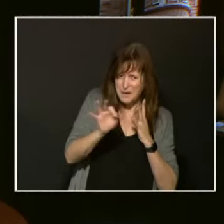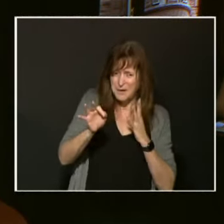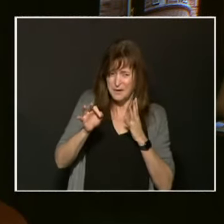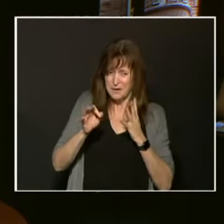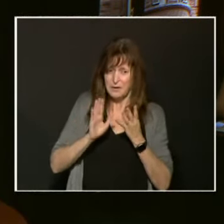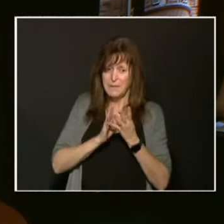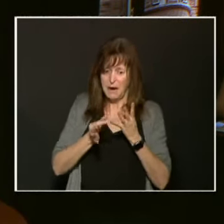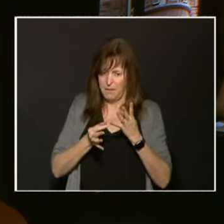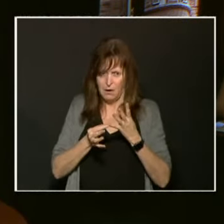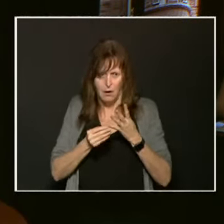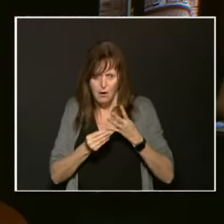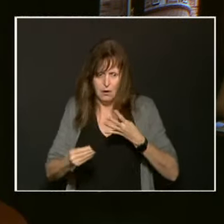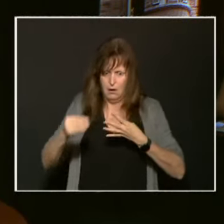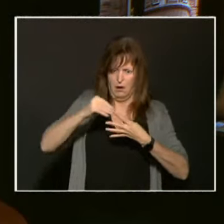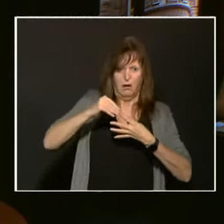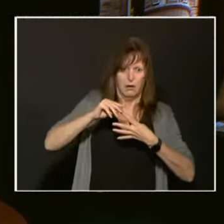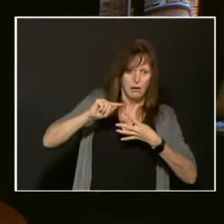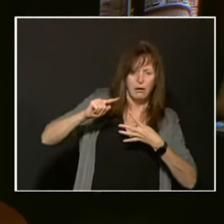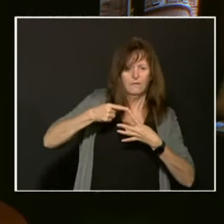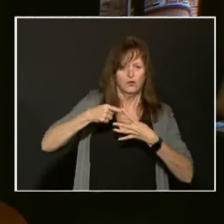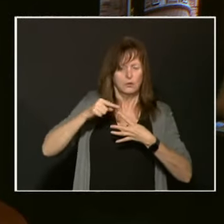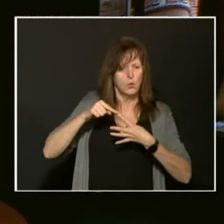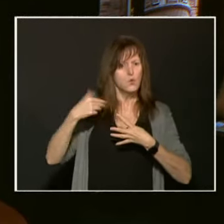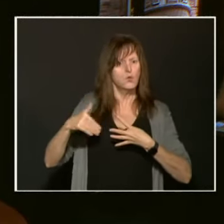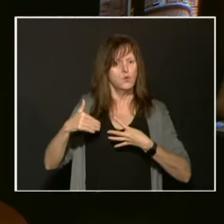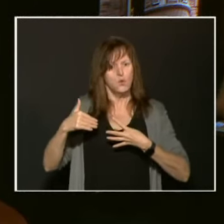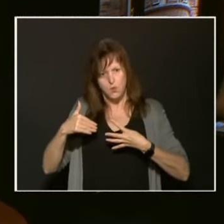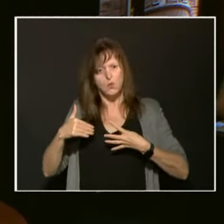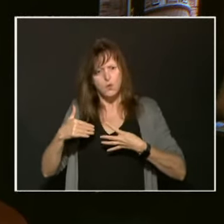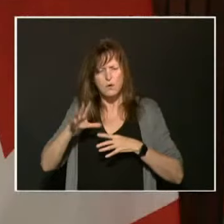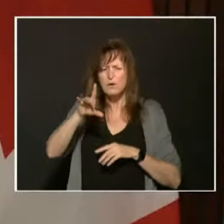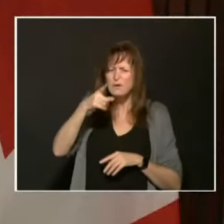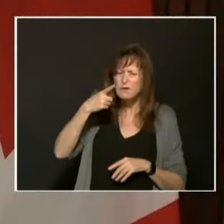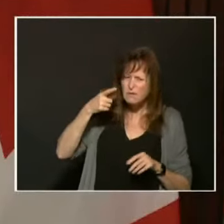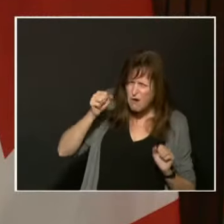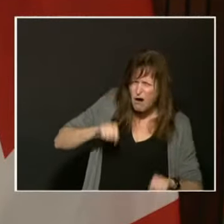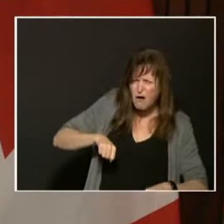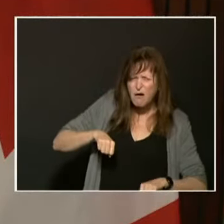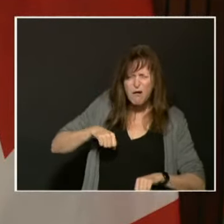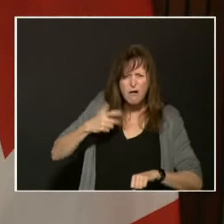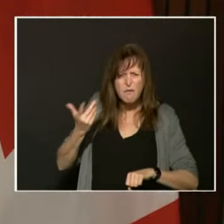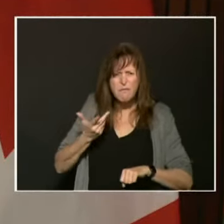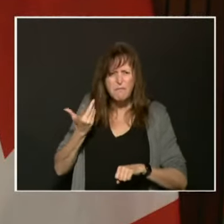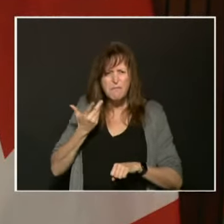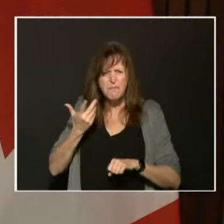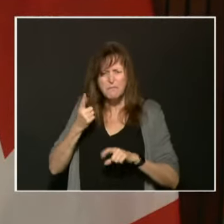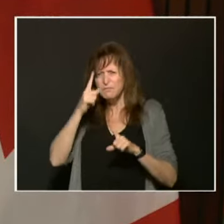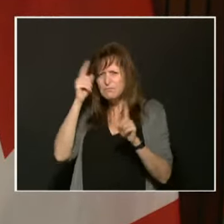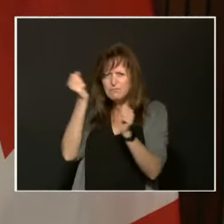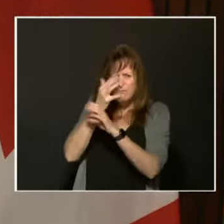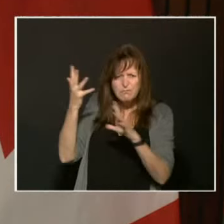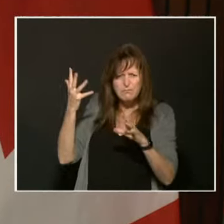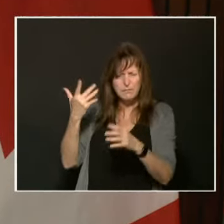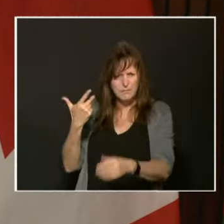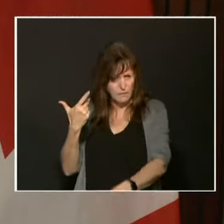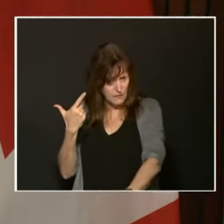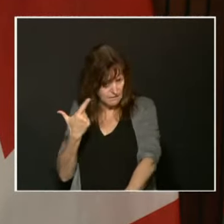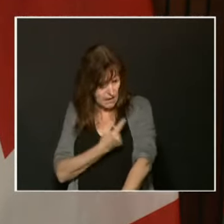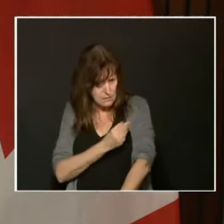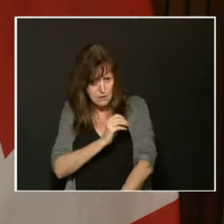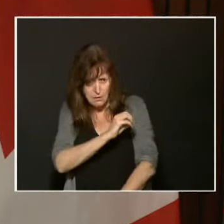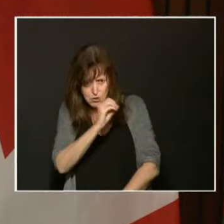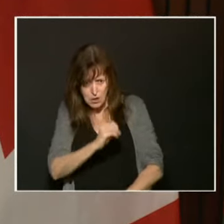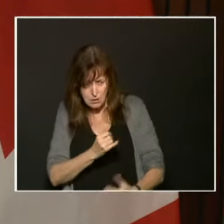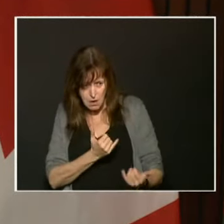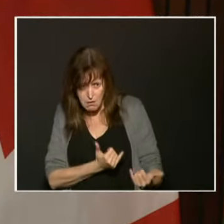that's not. Can you put that into context for what that means for people with vaccination rates the way they are, the way that the